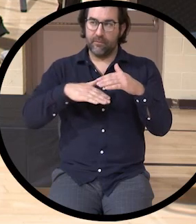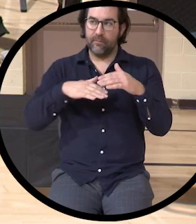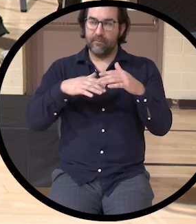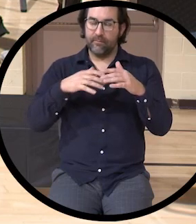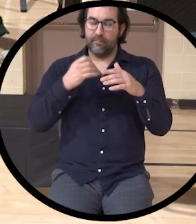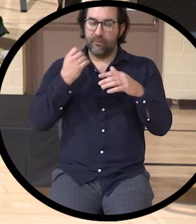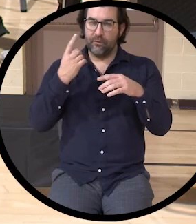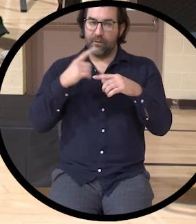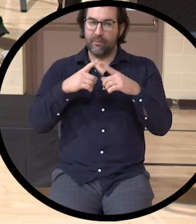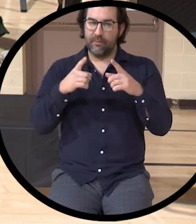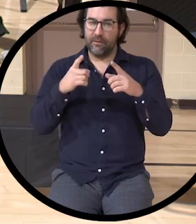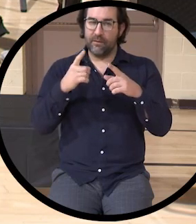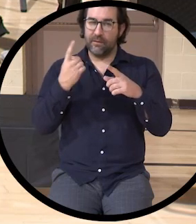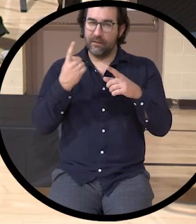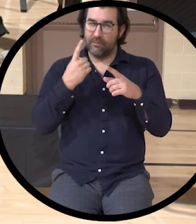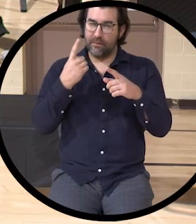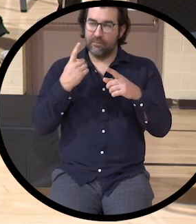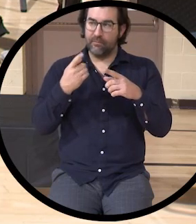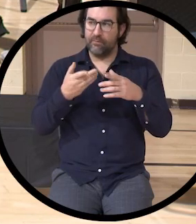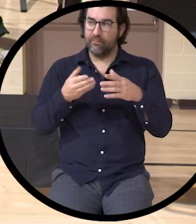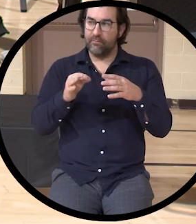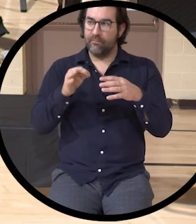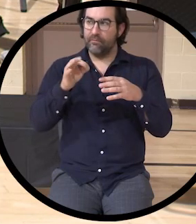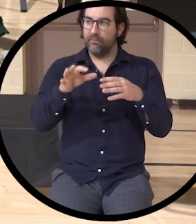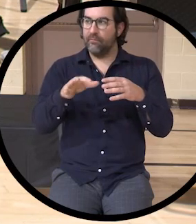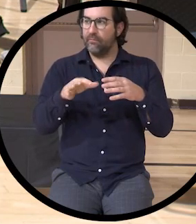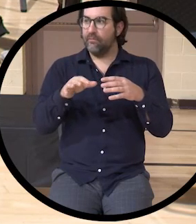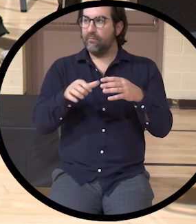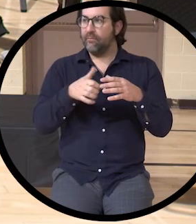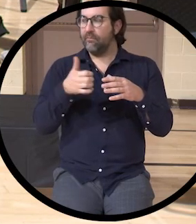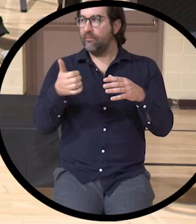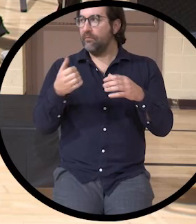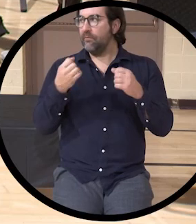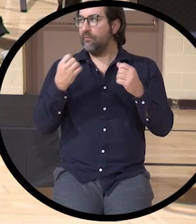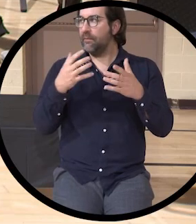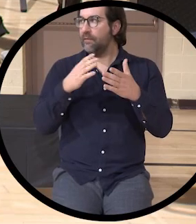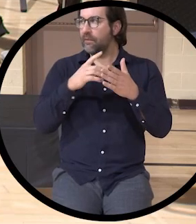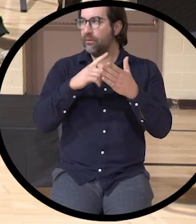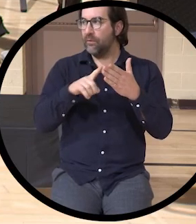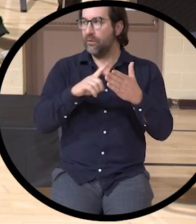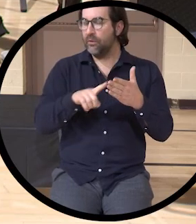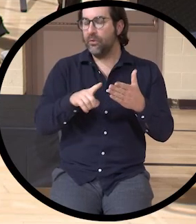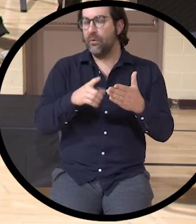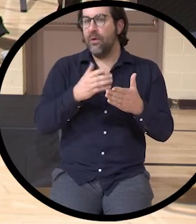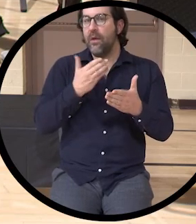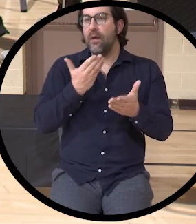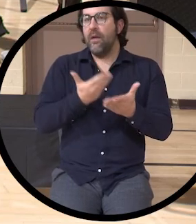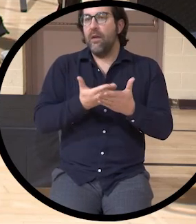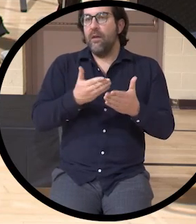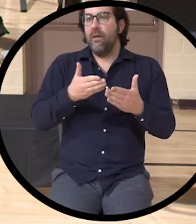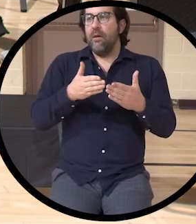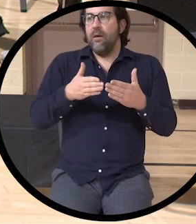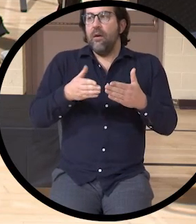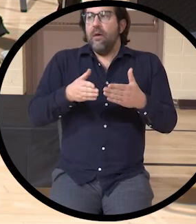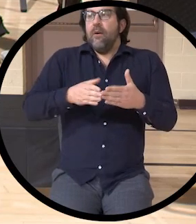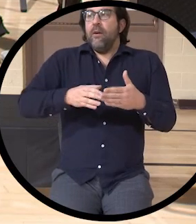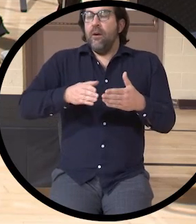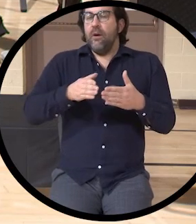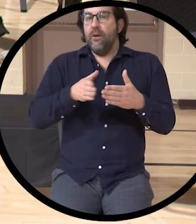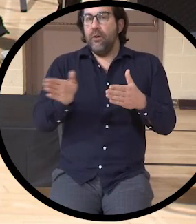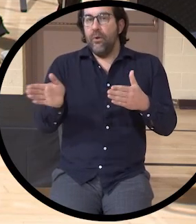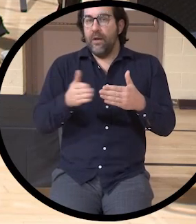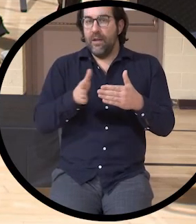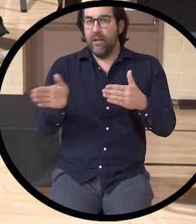but it's a little something. And the other thing I'll mention is that there's been a lot of studies that show that dooring actually will